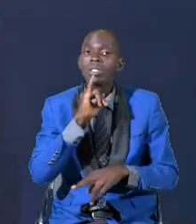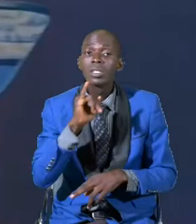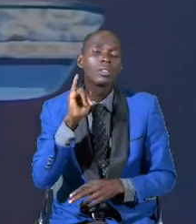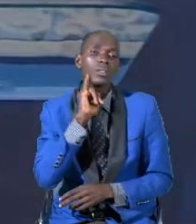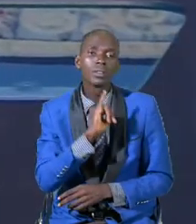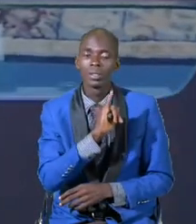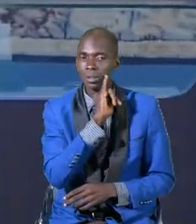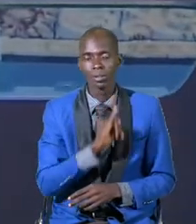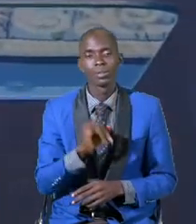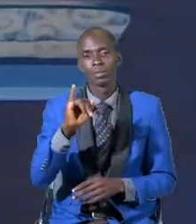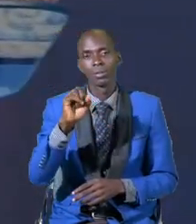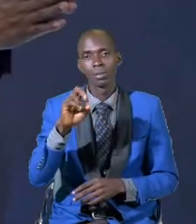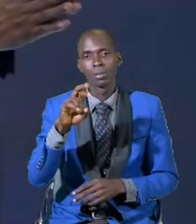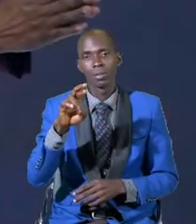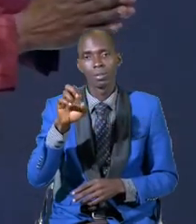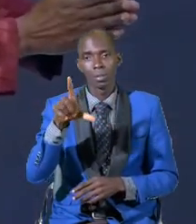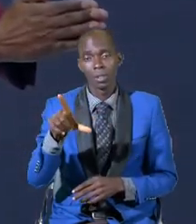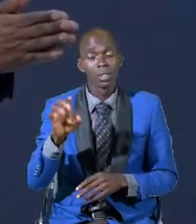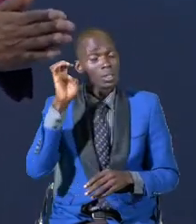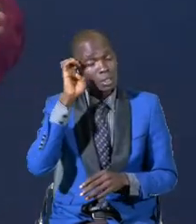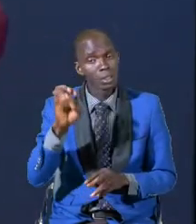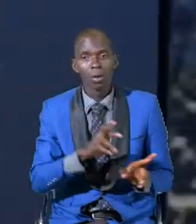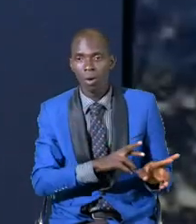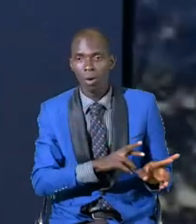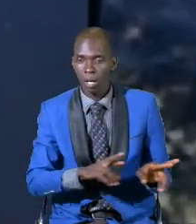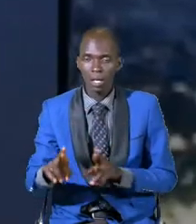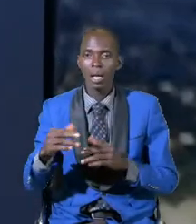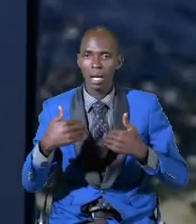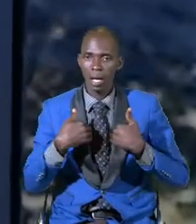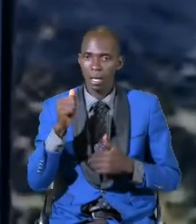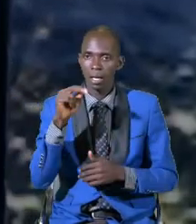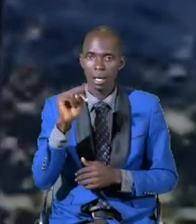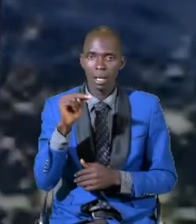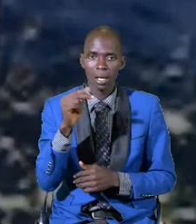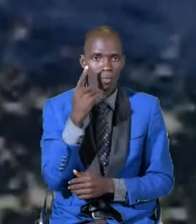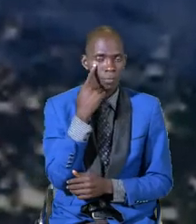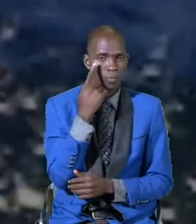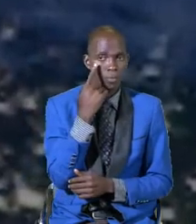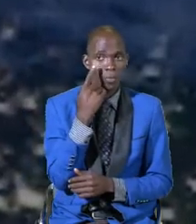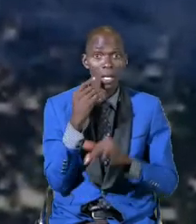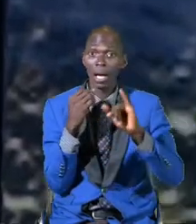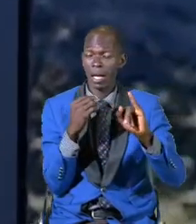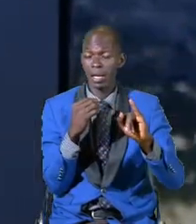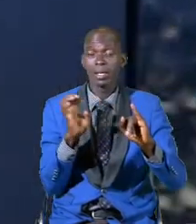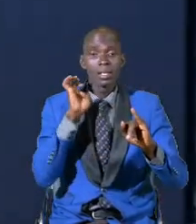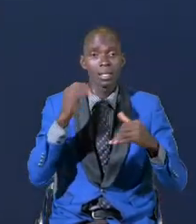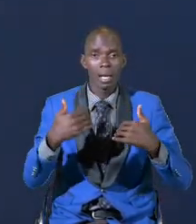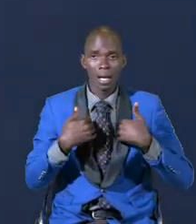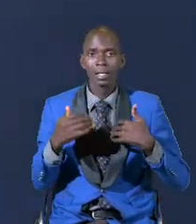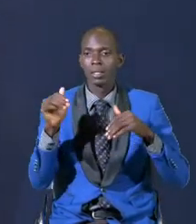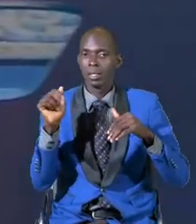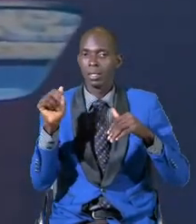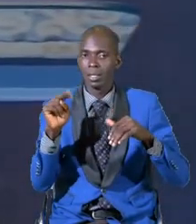they had an I. Already they had an M. Already they had a